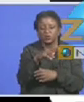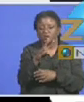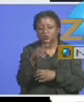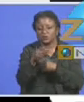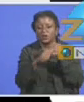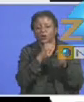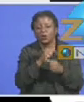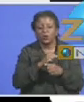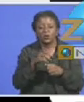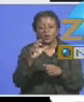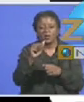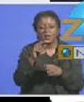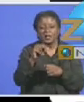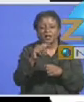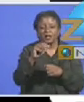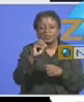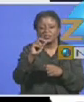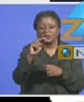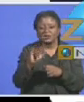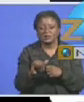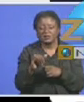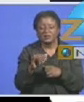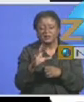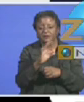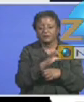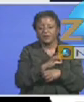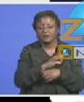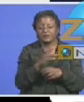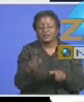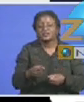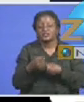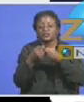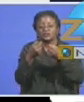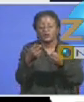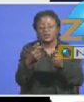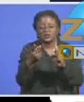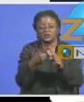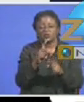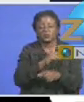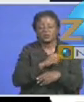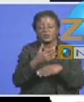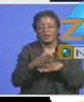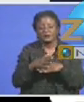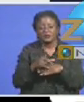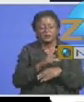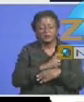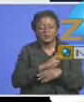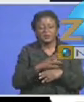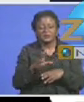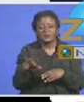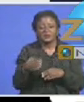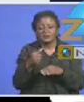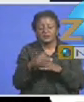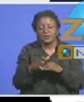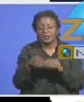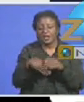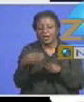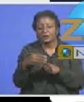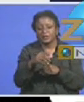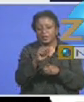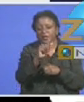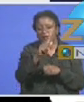22-year-old Anthony Fife of Montel Heights has surrendered to police after officers put out an APB earlier this